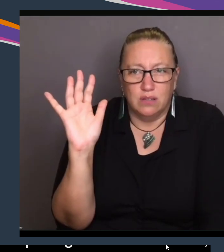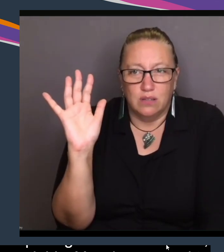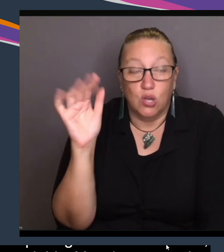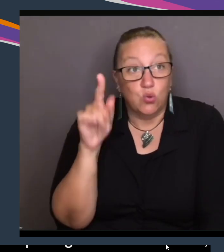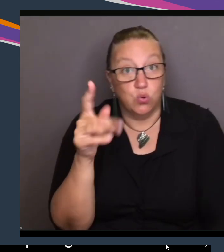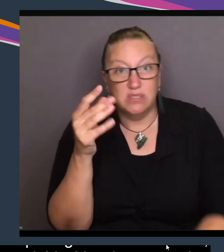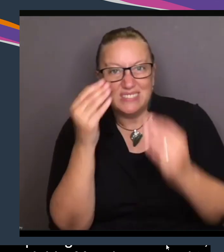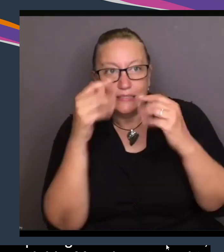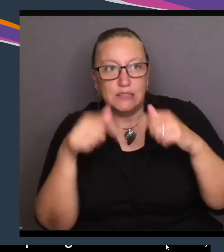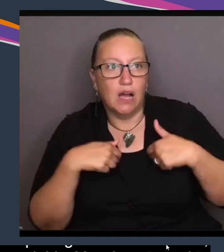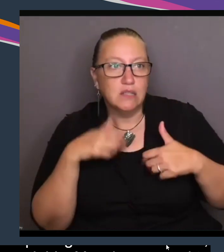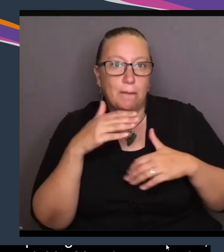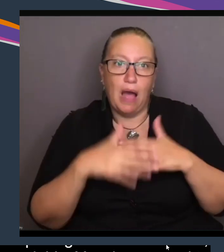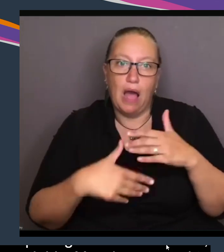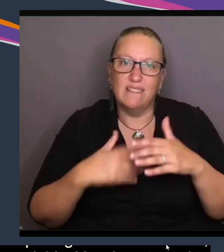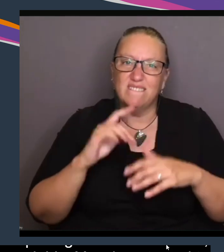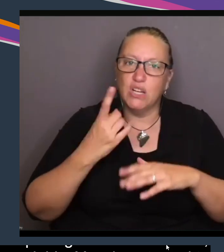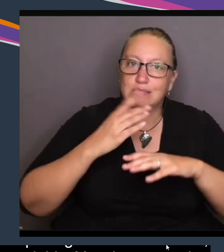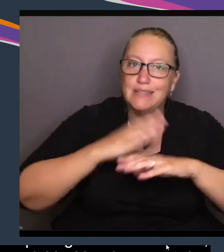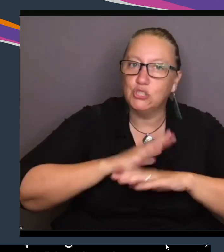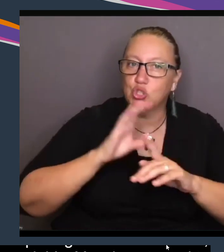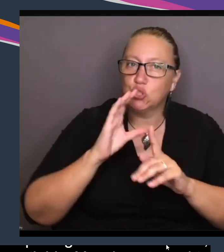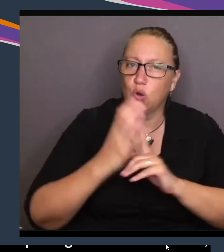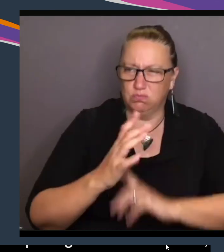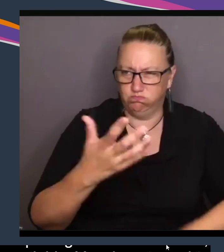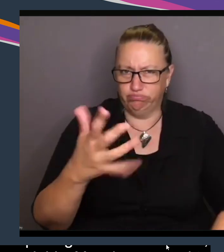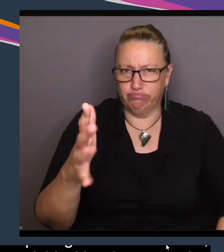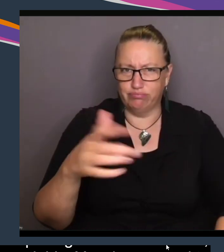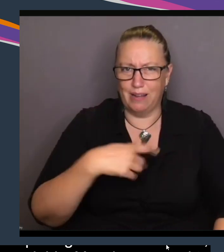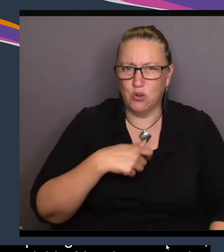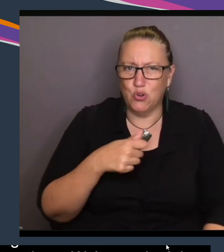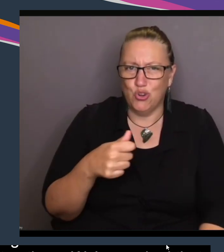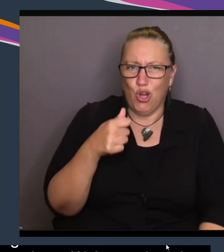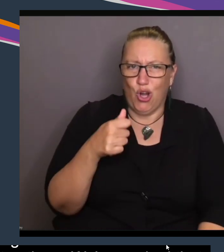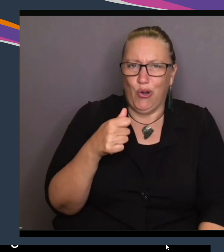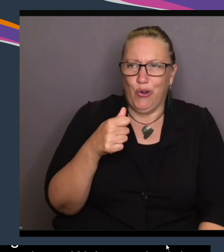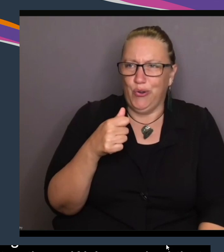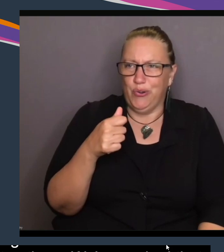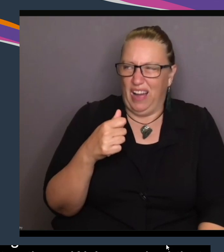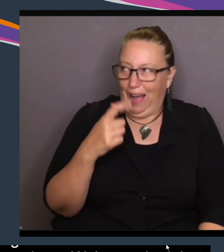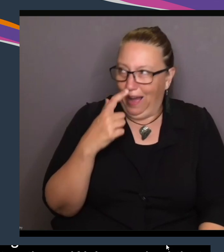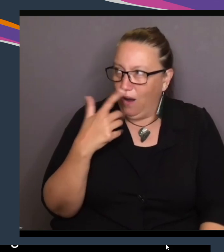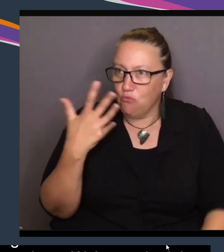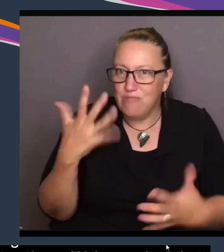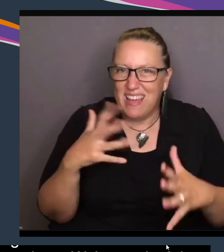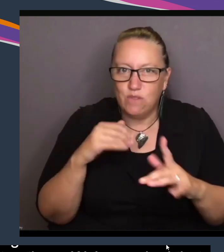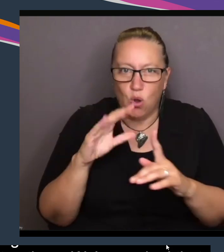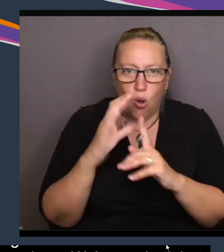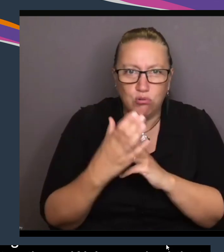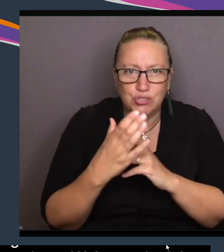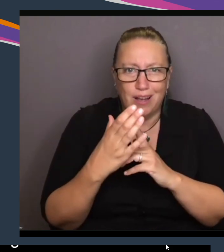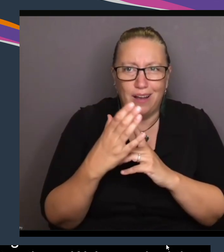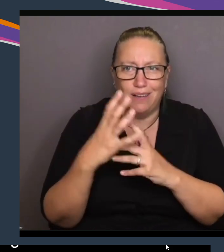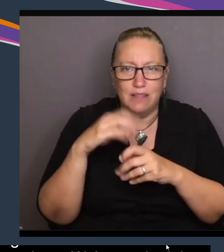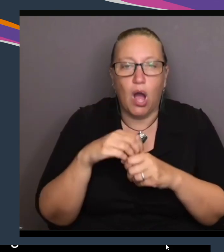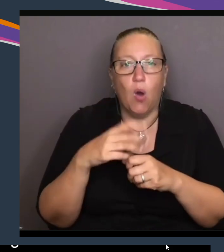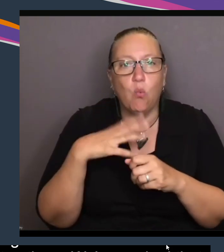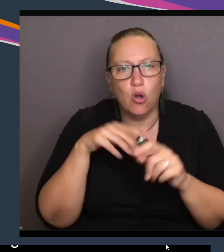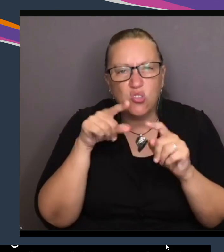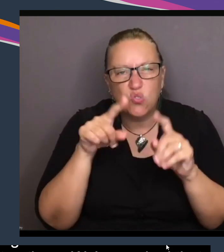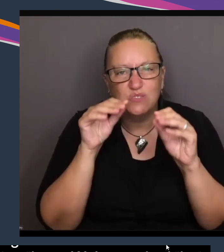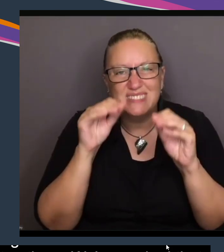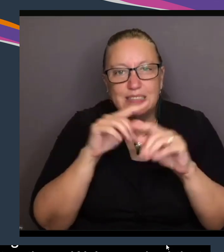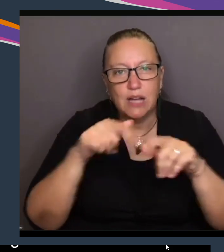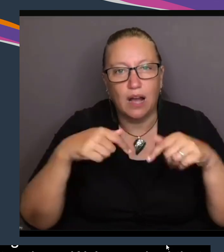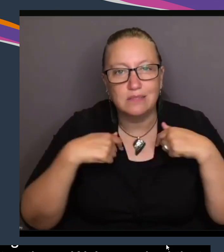about Indigenous culture. We are people of our community. We know that. We want you to teach us how can we change